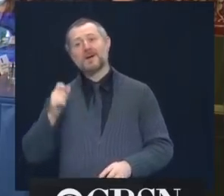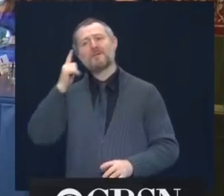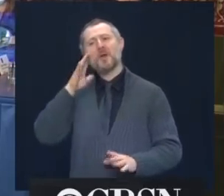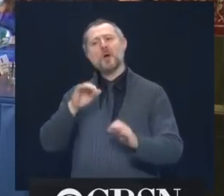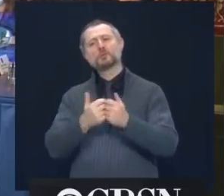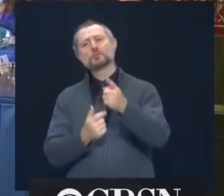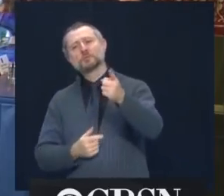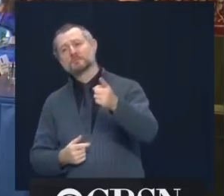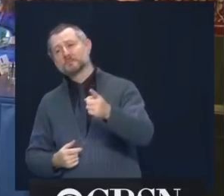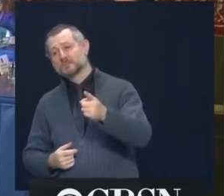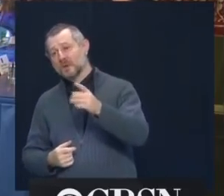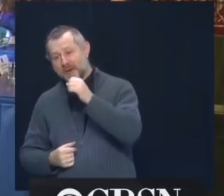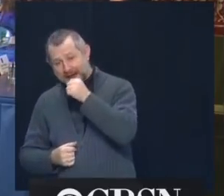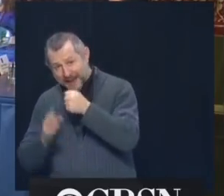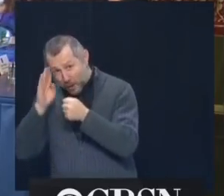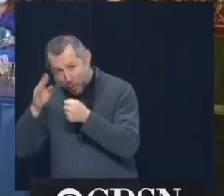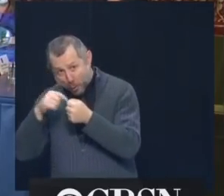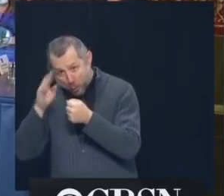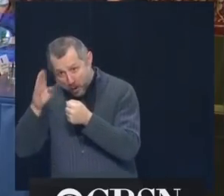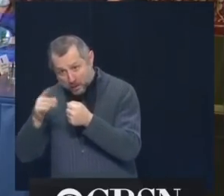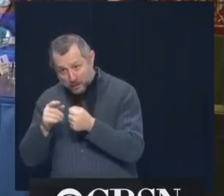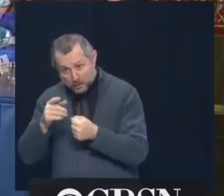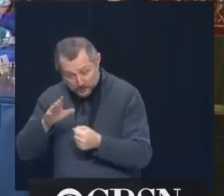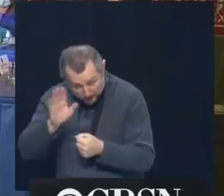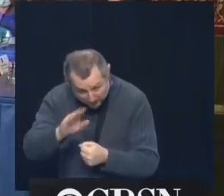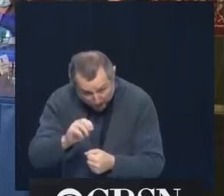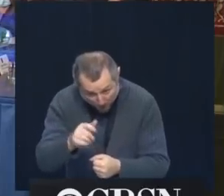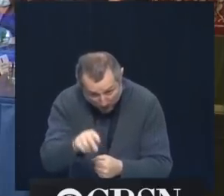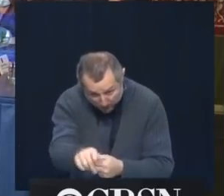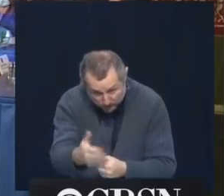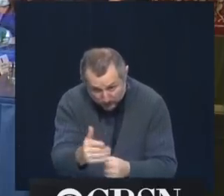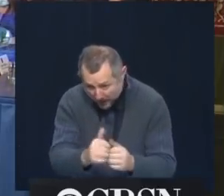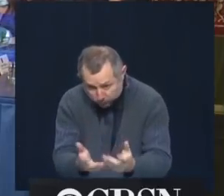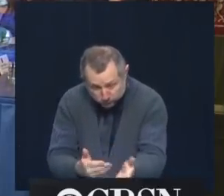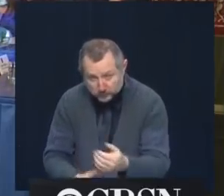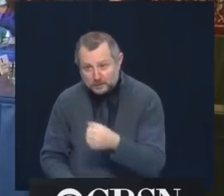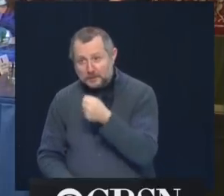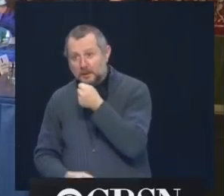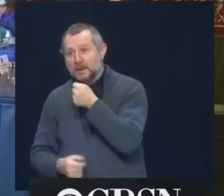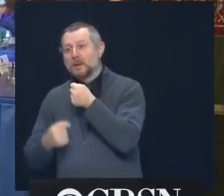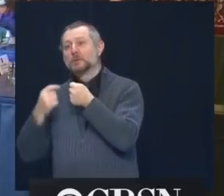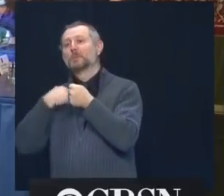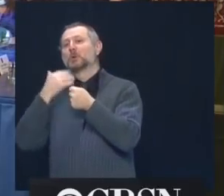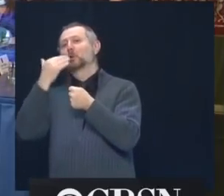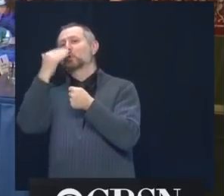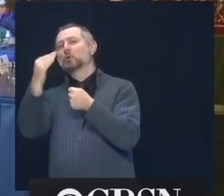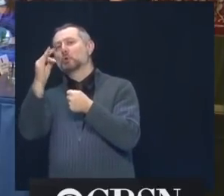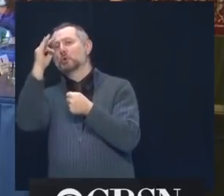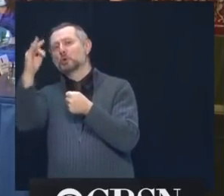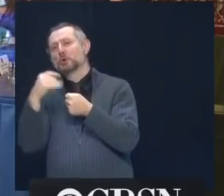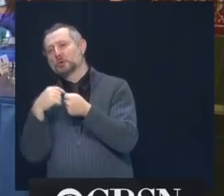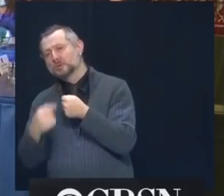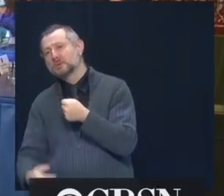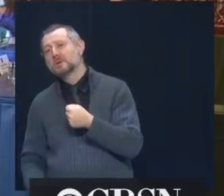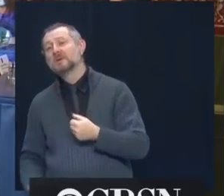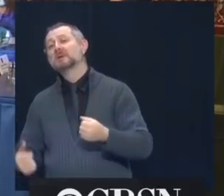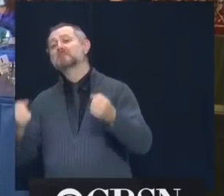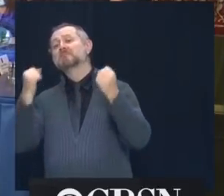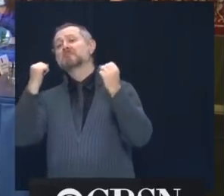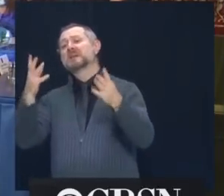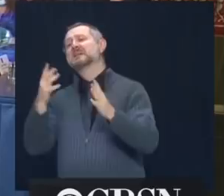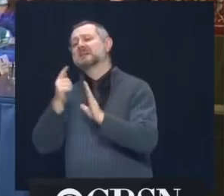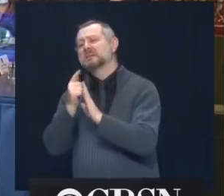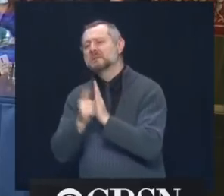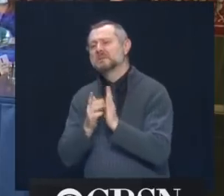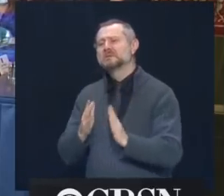Hello? Yes. How are you, Morgan? Good to be with you. I'm good. Thank you. So many lawmakers and fiscal